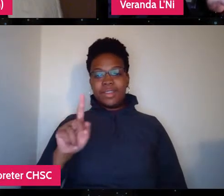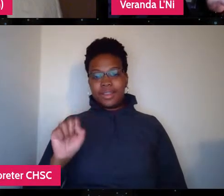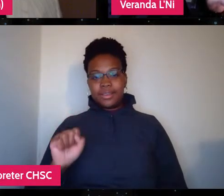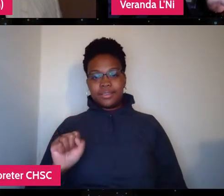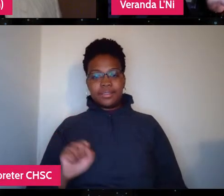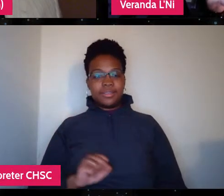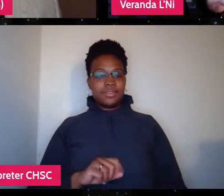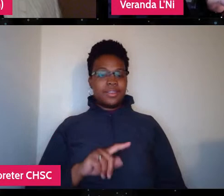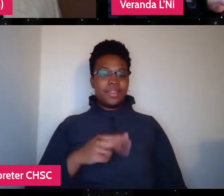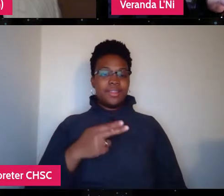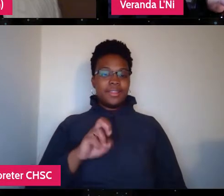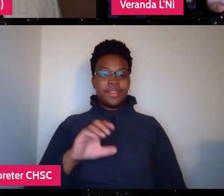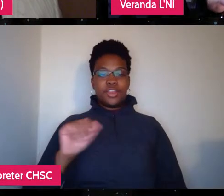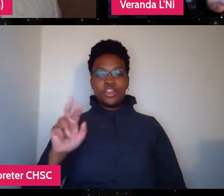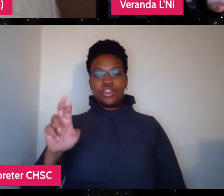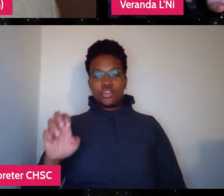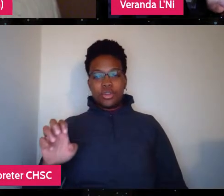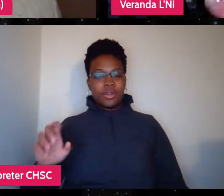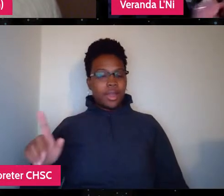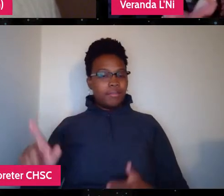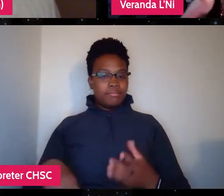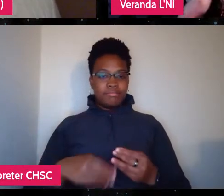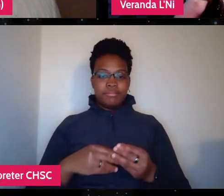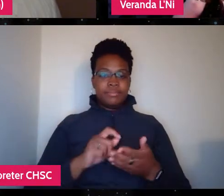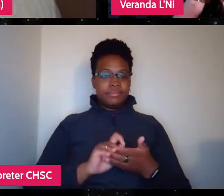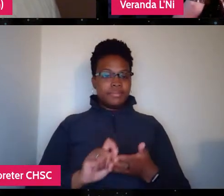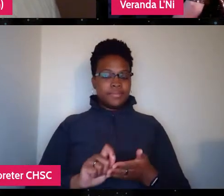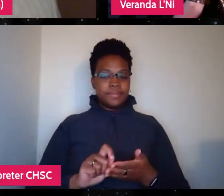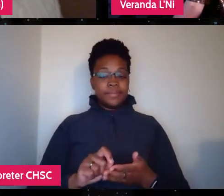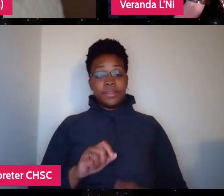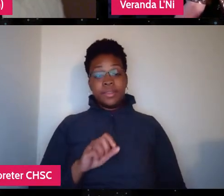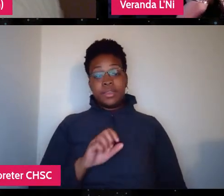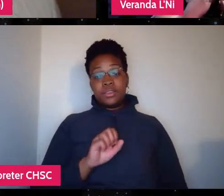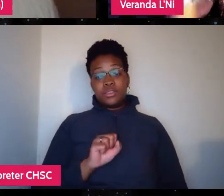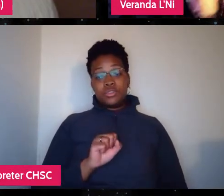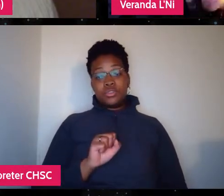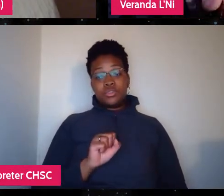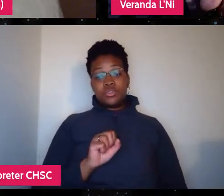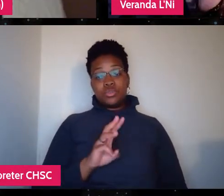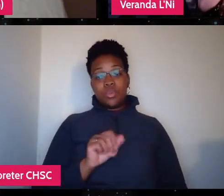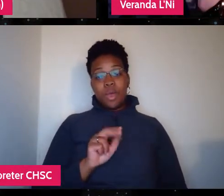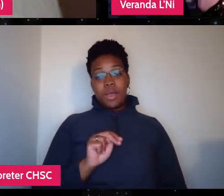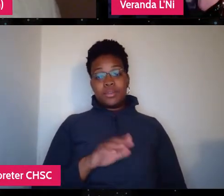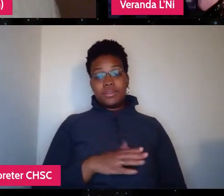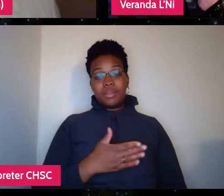I've just had, and with Swan Song, it was like